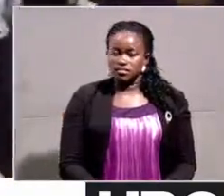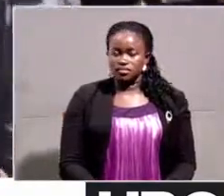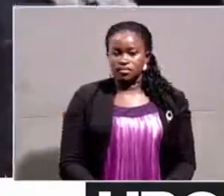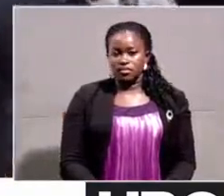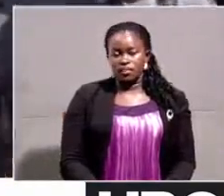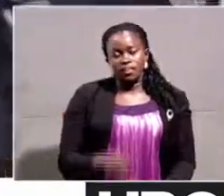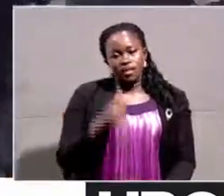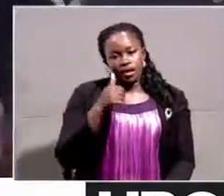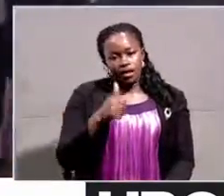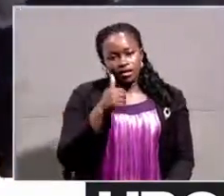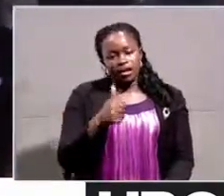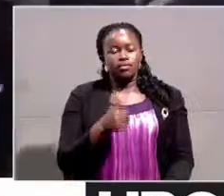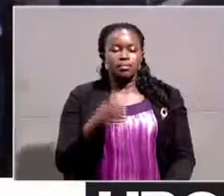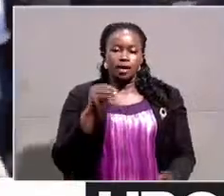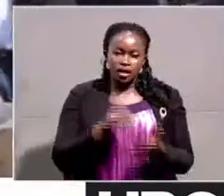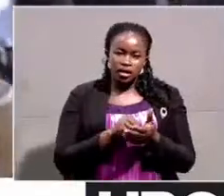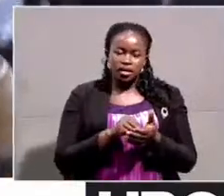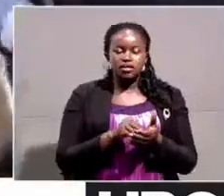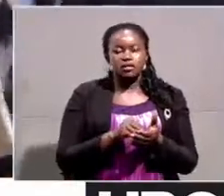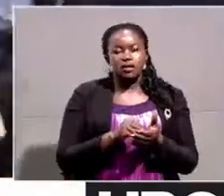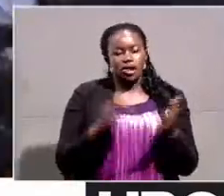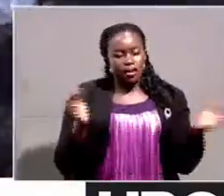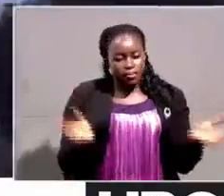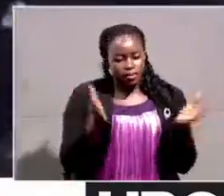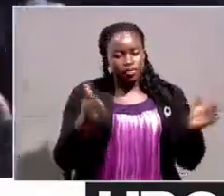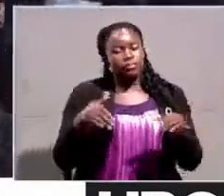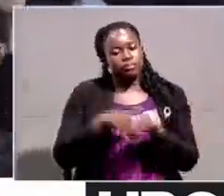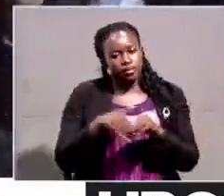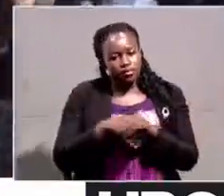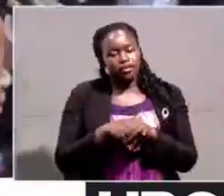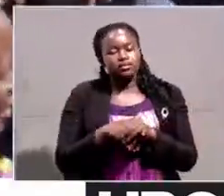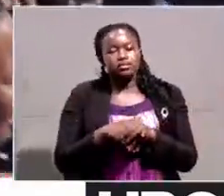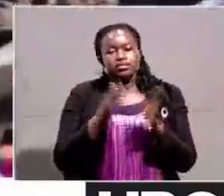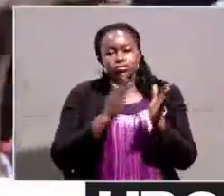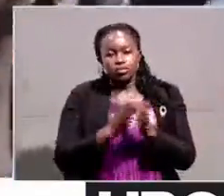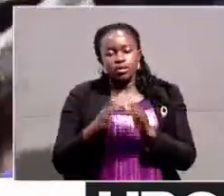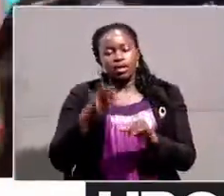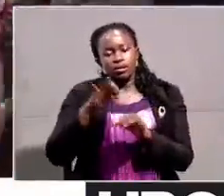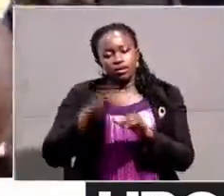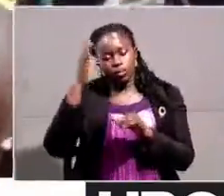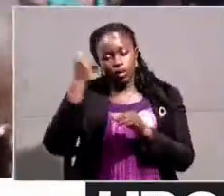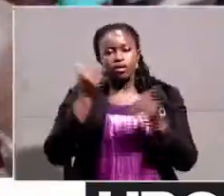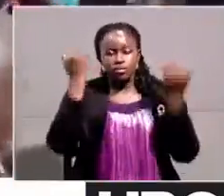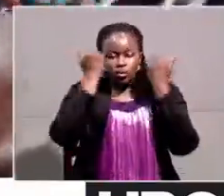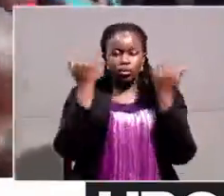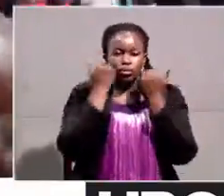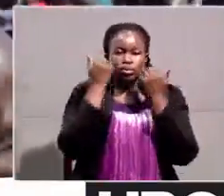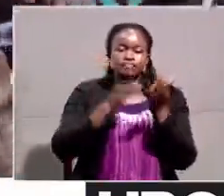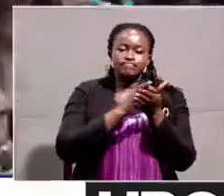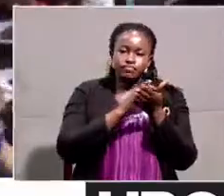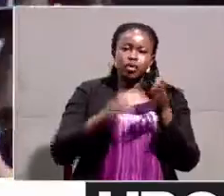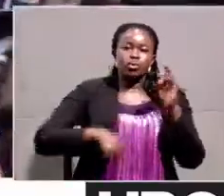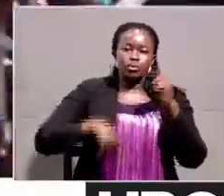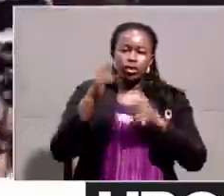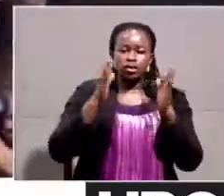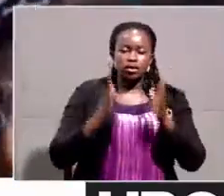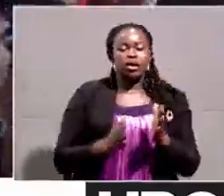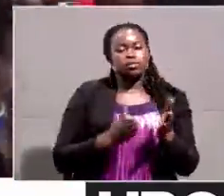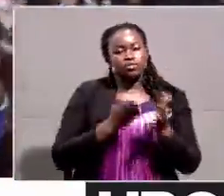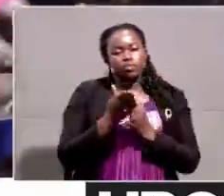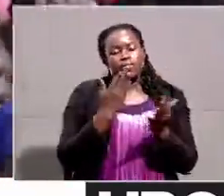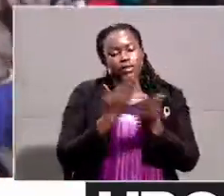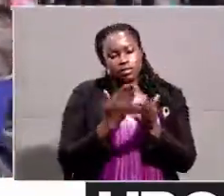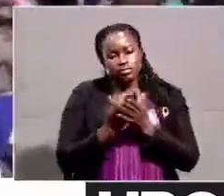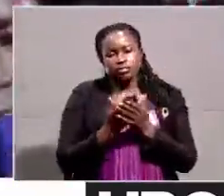NRM Party has returned to reorganize members on election following court nullifying winners through petitions. As